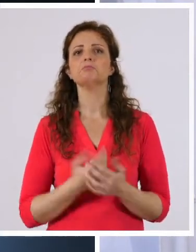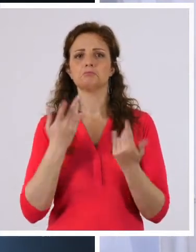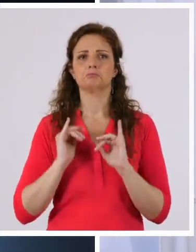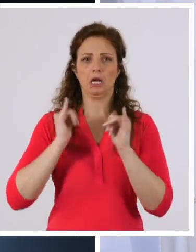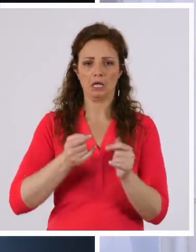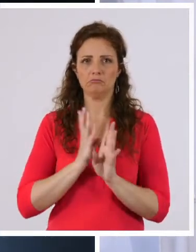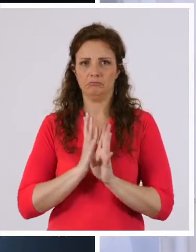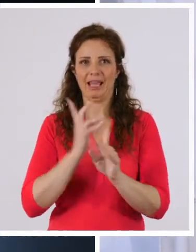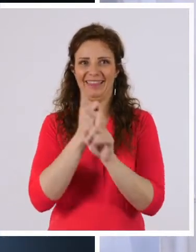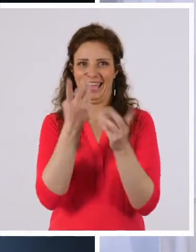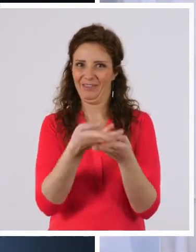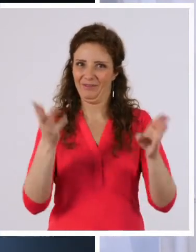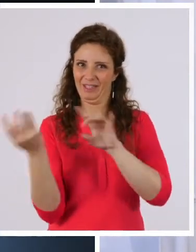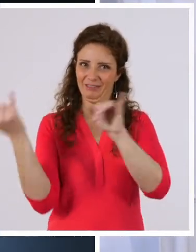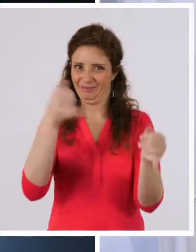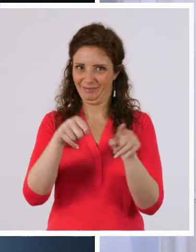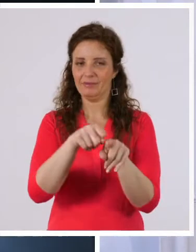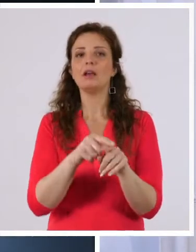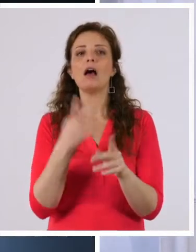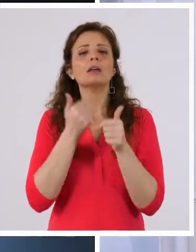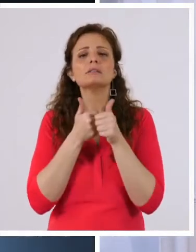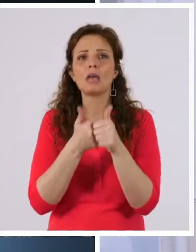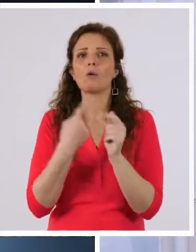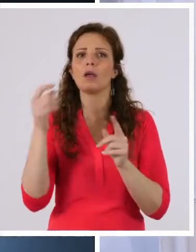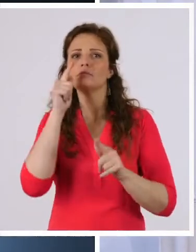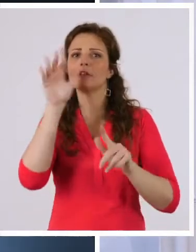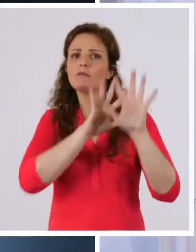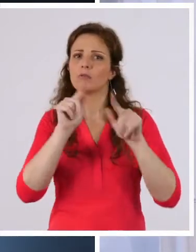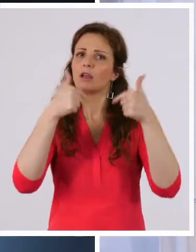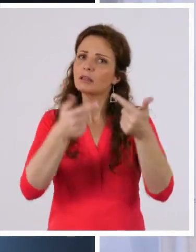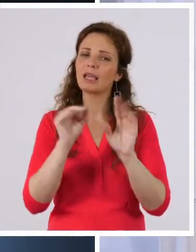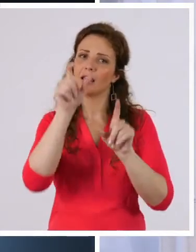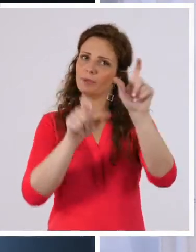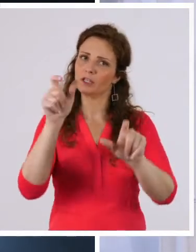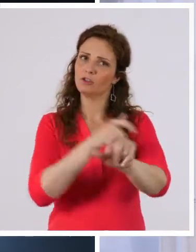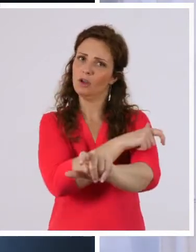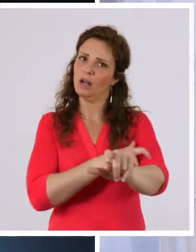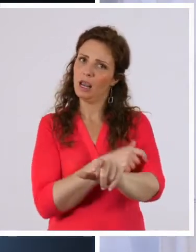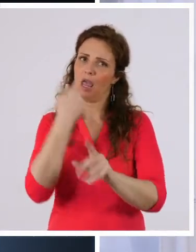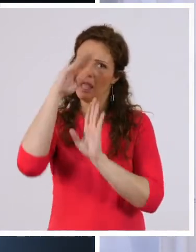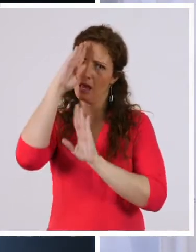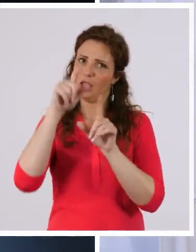While going toward the lifeboats, please follow the instructions of crew members in charge of the operations.